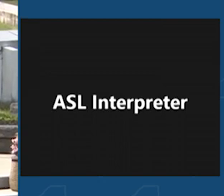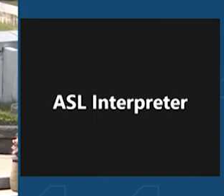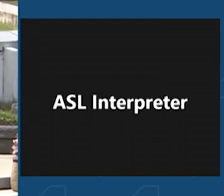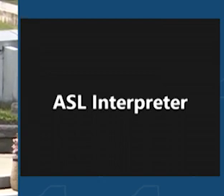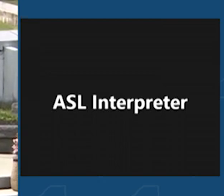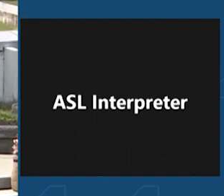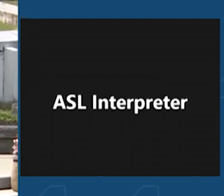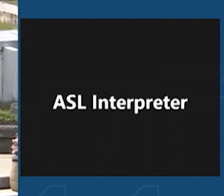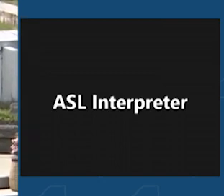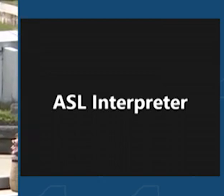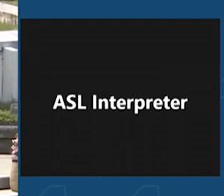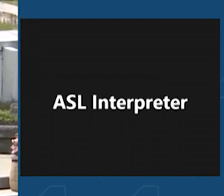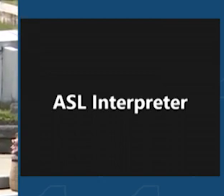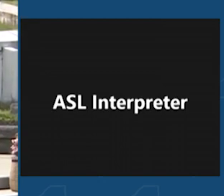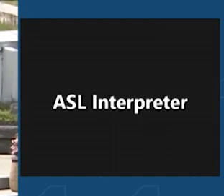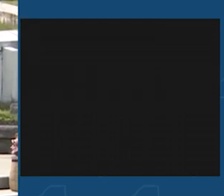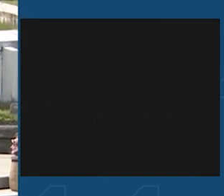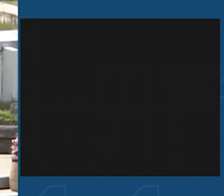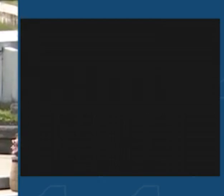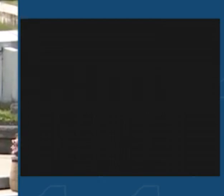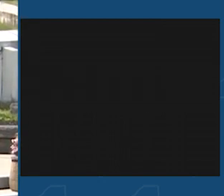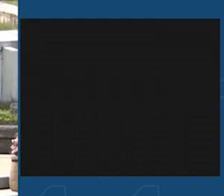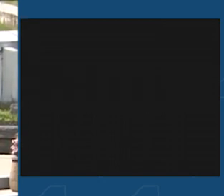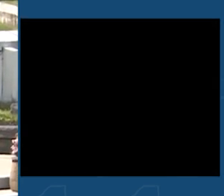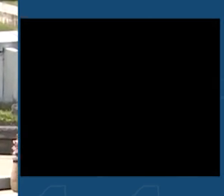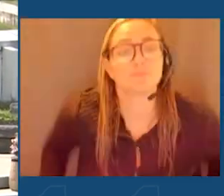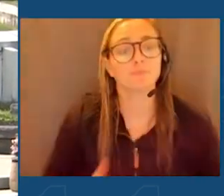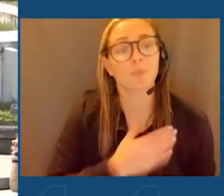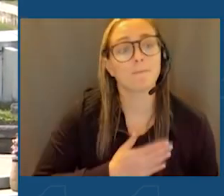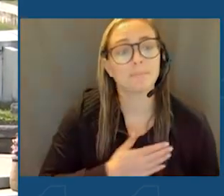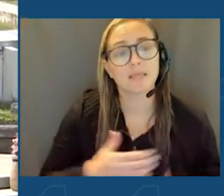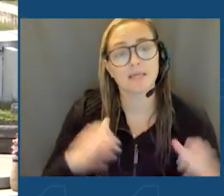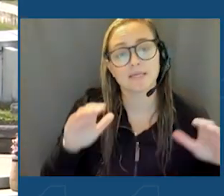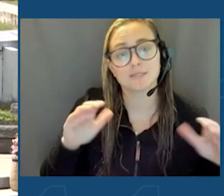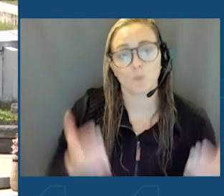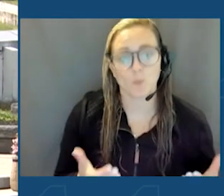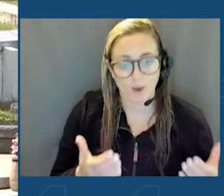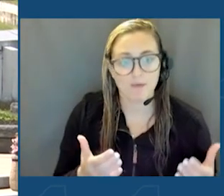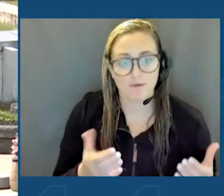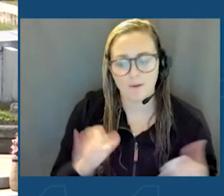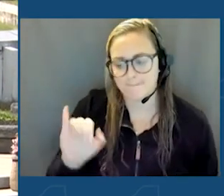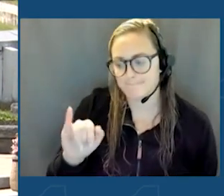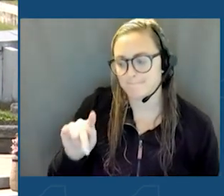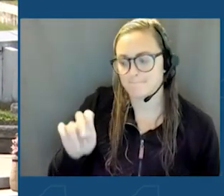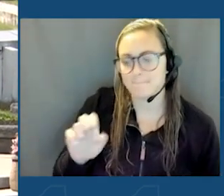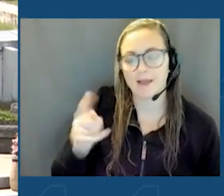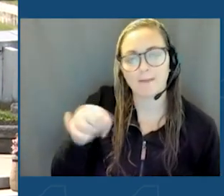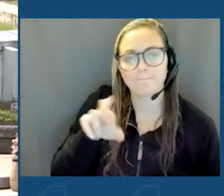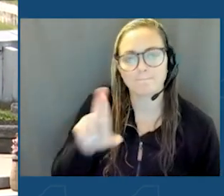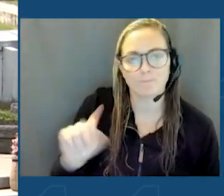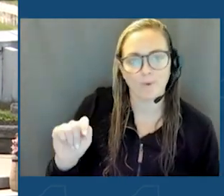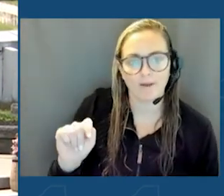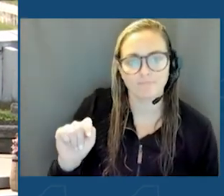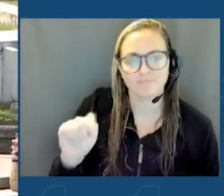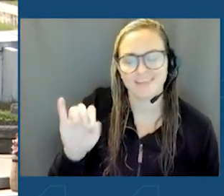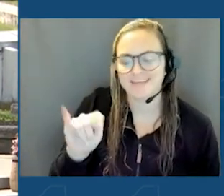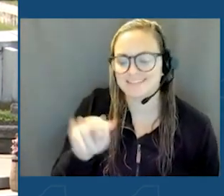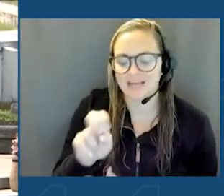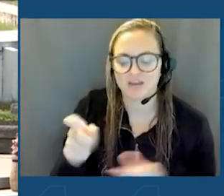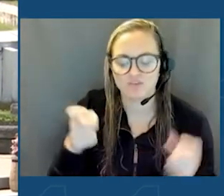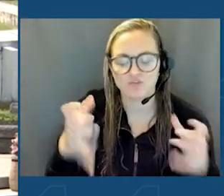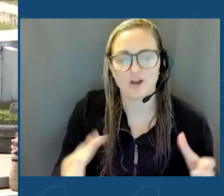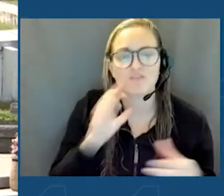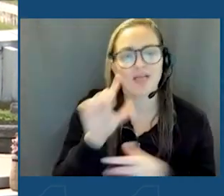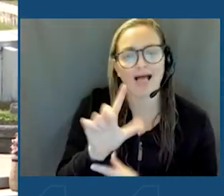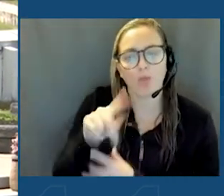Please welcome the CEO of the Olympic Regional Development Authority, Mike Pratt, the Executive Director of the LP23 Organizing